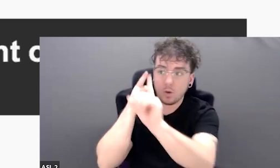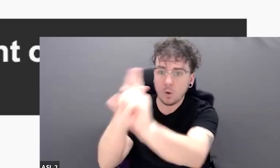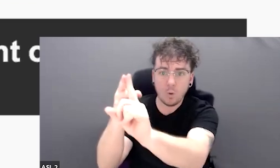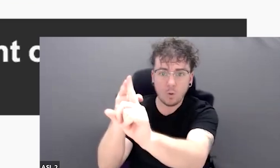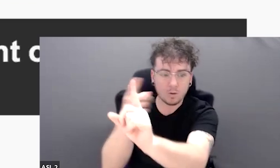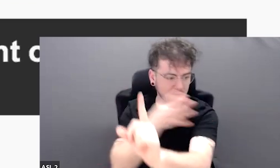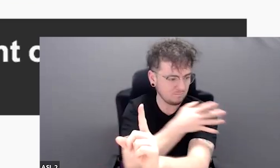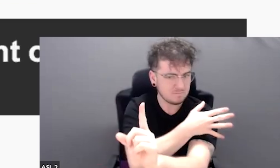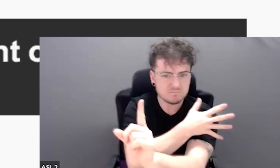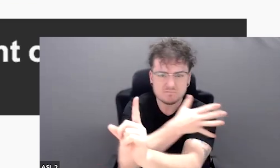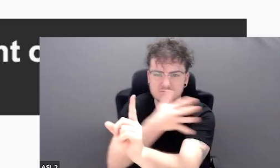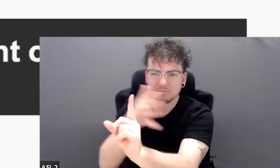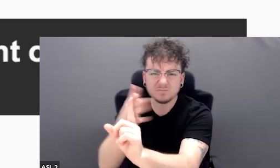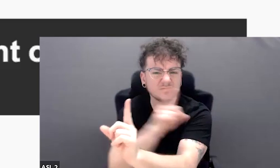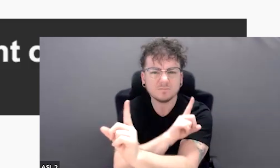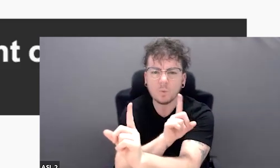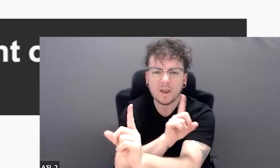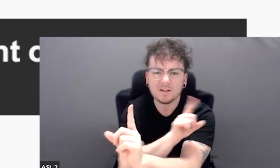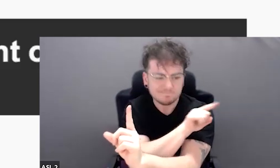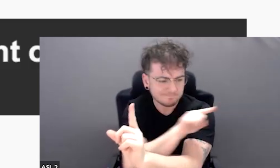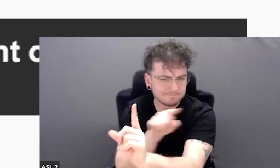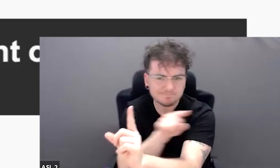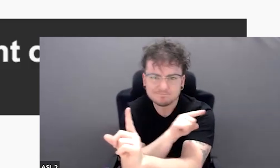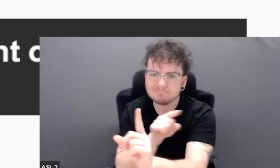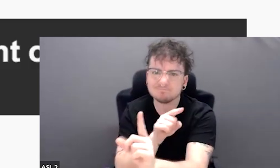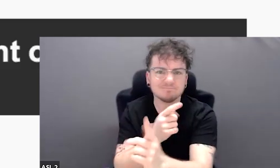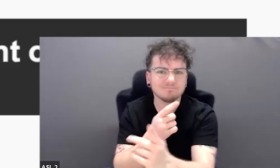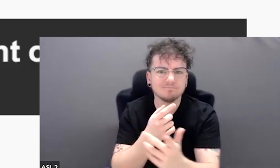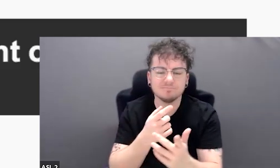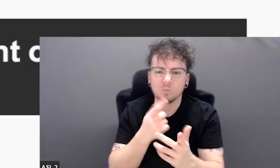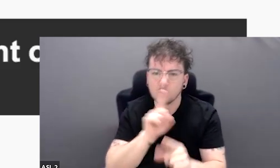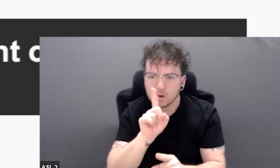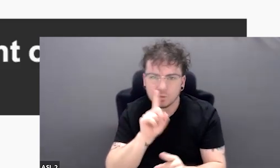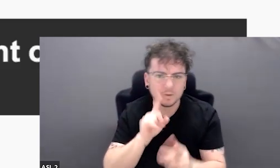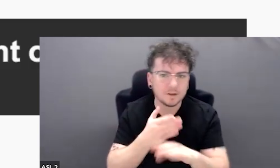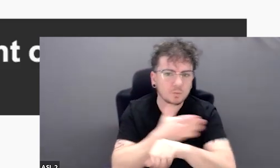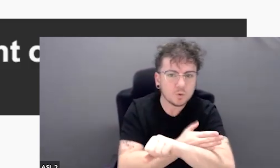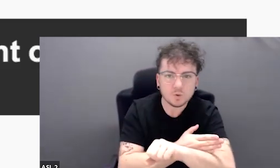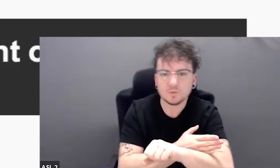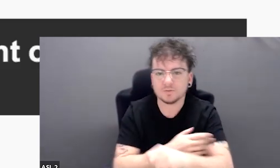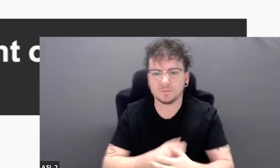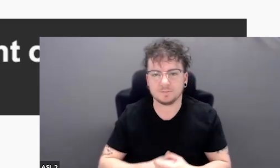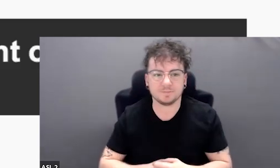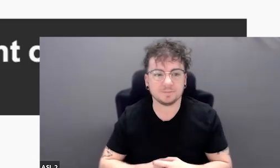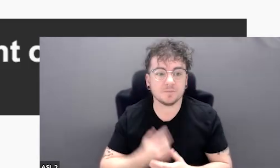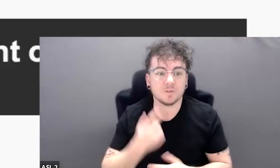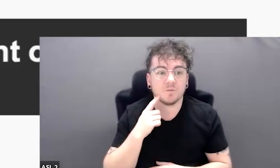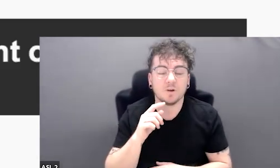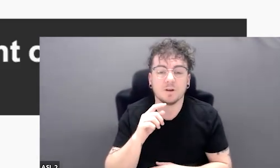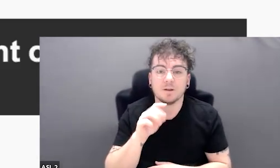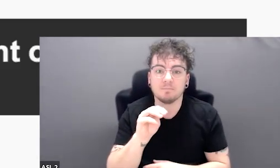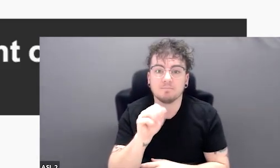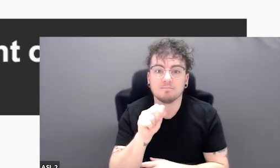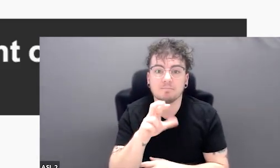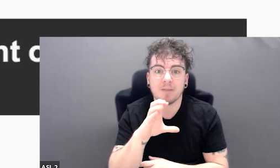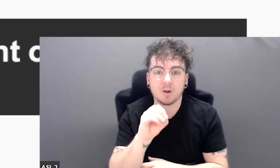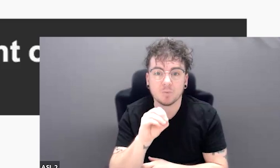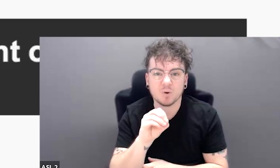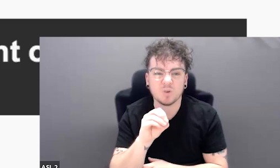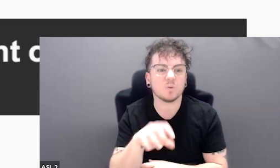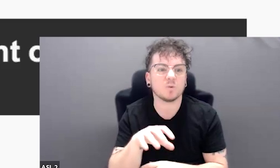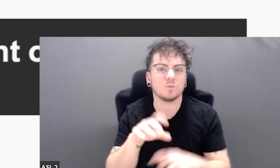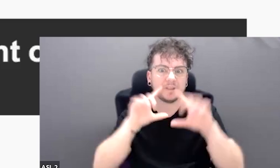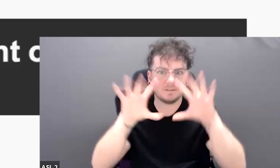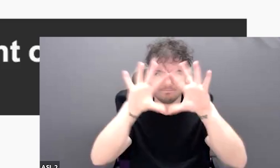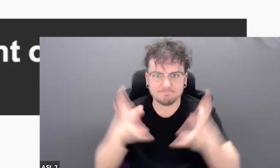recognize our maturity level and identify key areas of improvement. At the macro level, this benchmark allowed us to